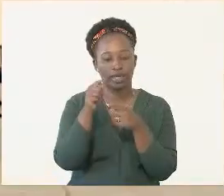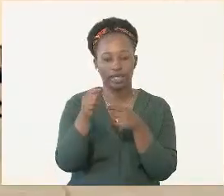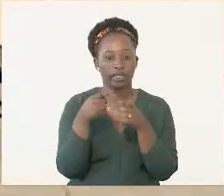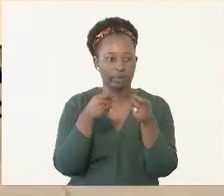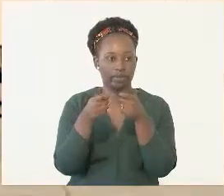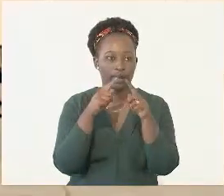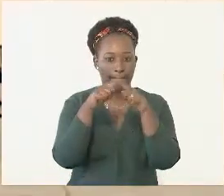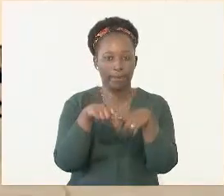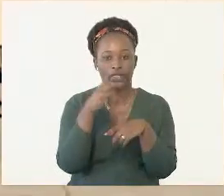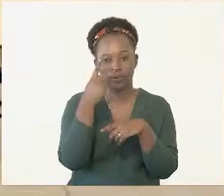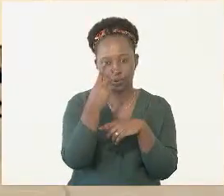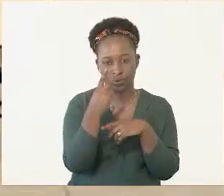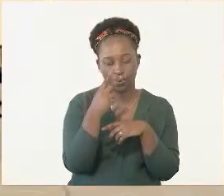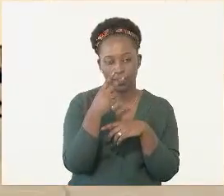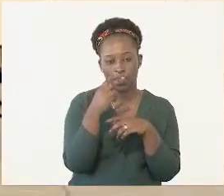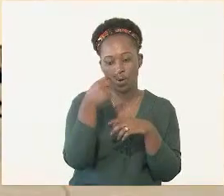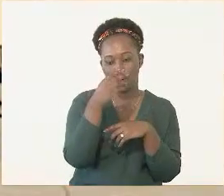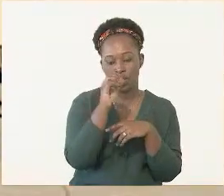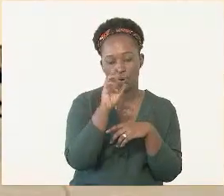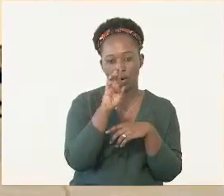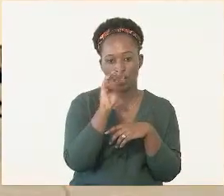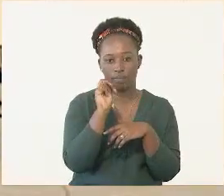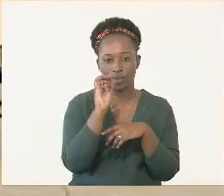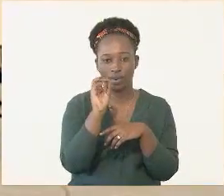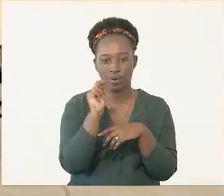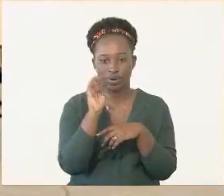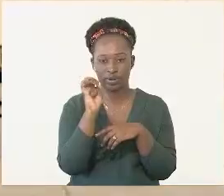the insulin and the glucagon.